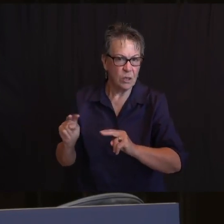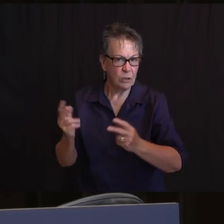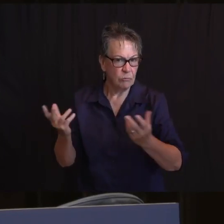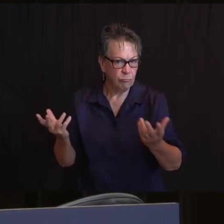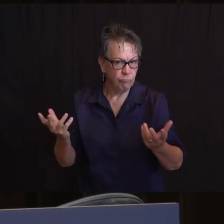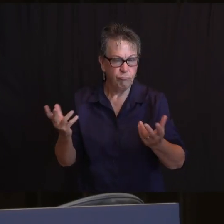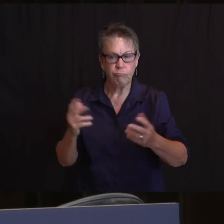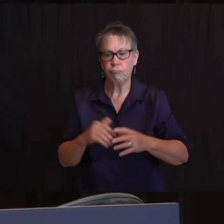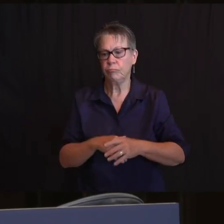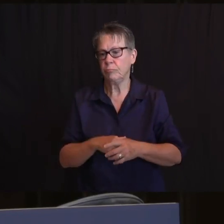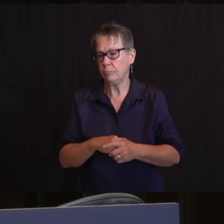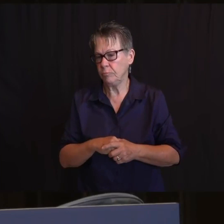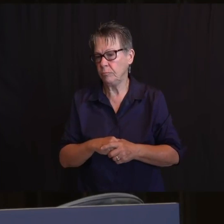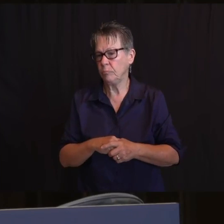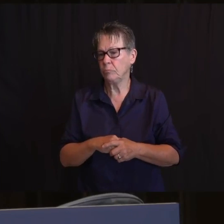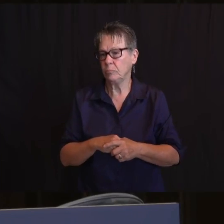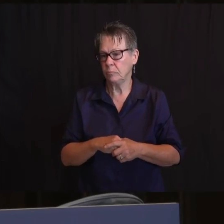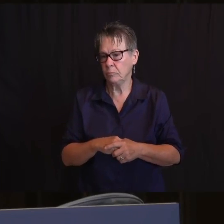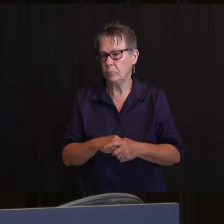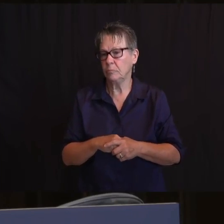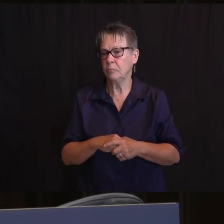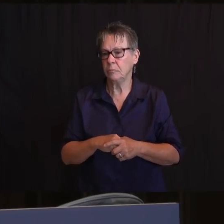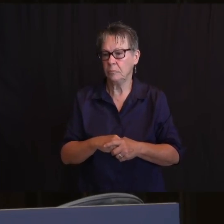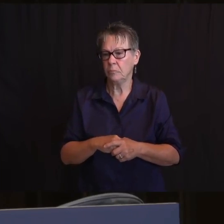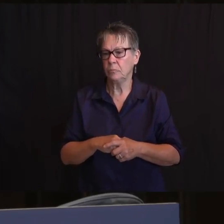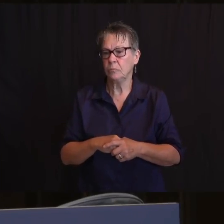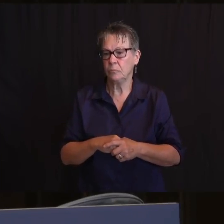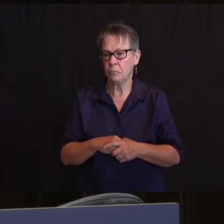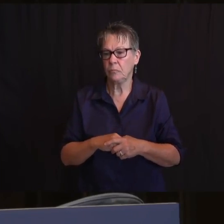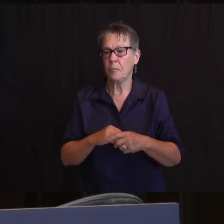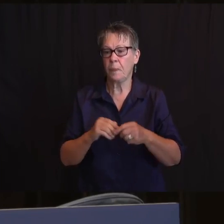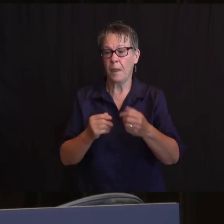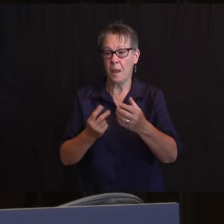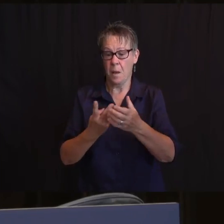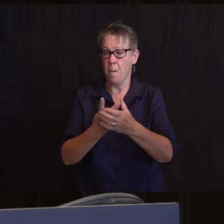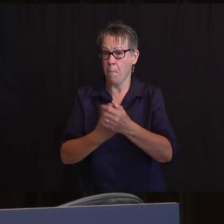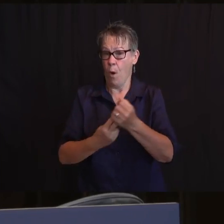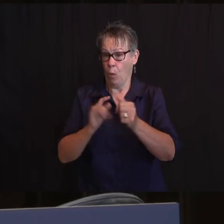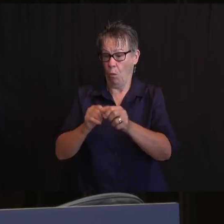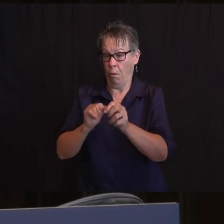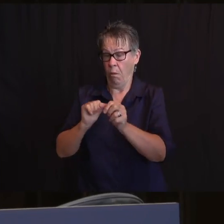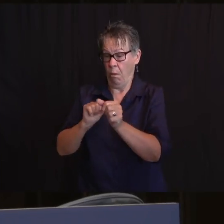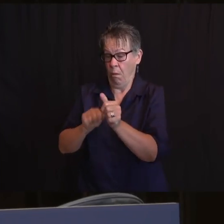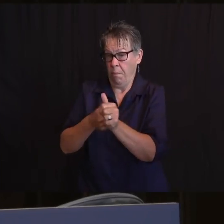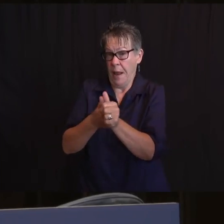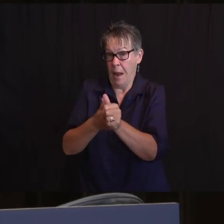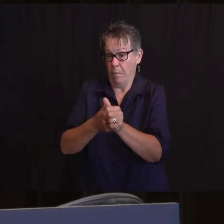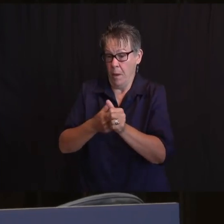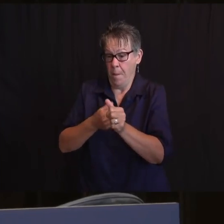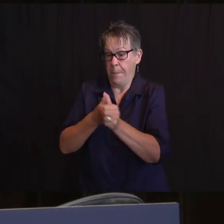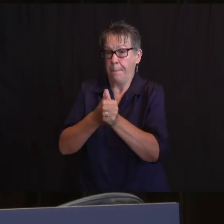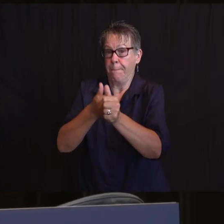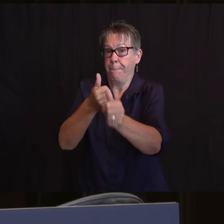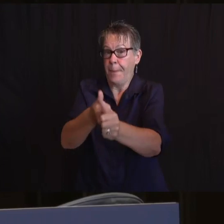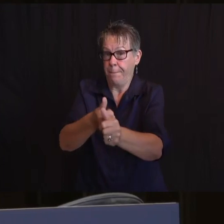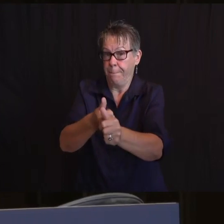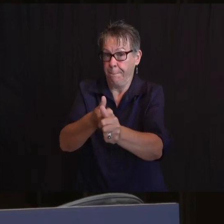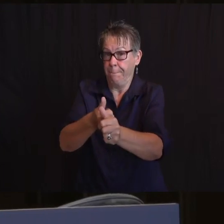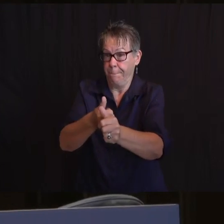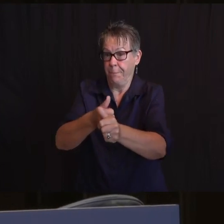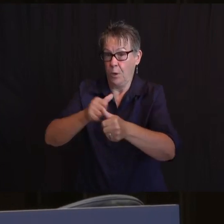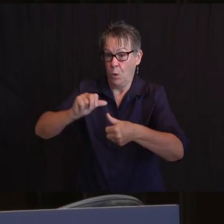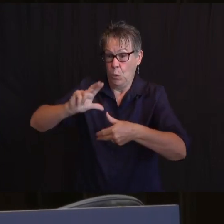probably going to hit the Florida Panhandle. But the combination of both of those, as we get into the latter part of next week, may become